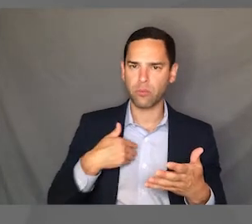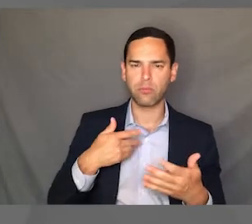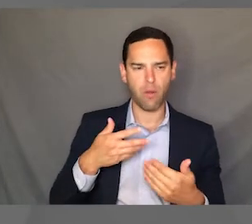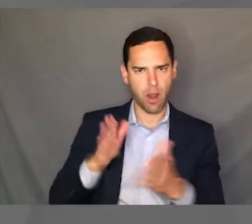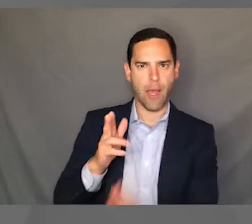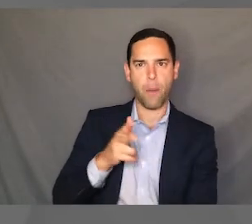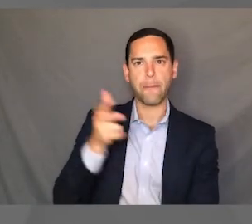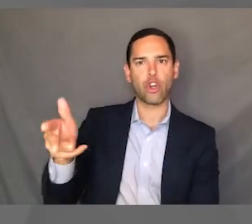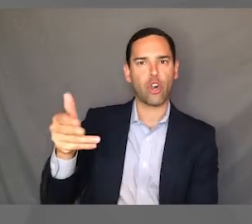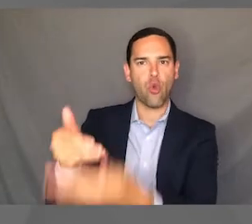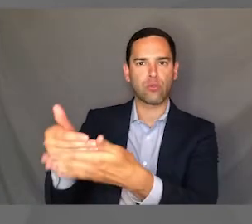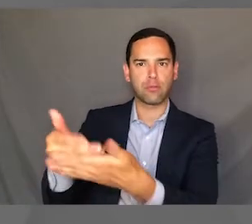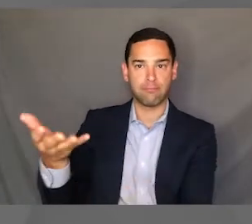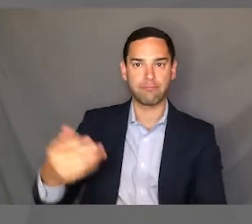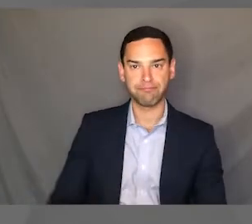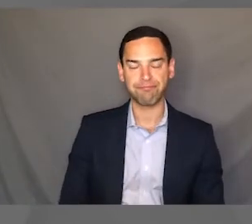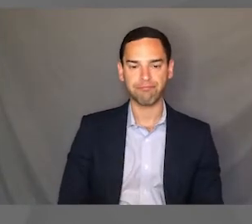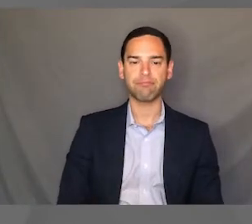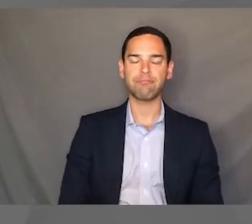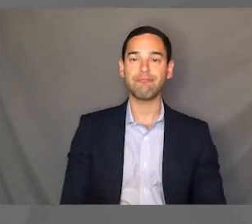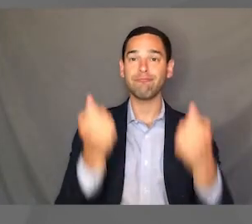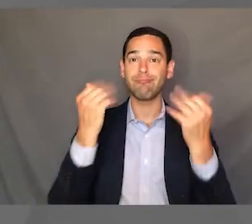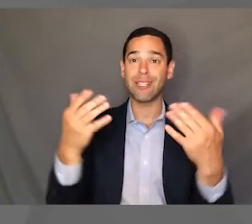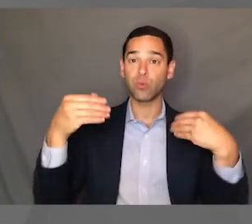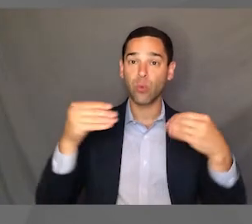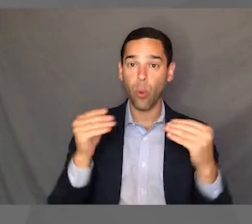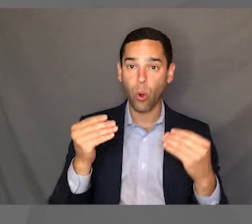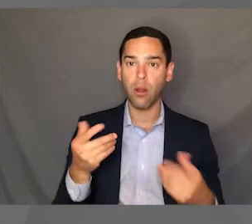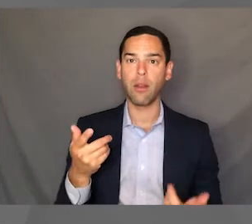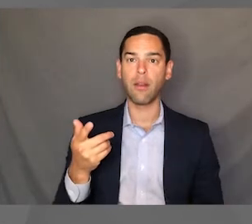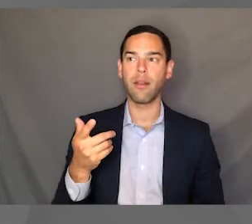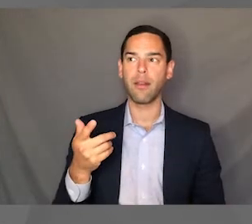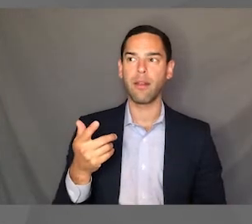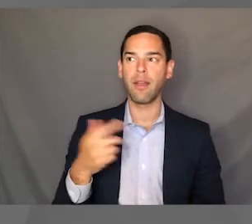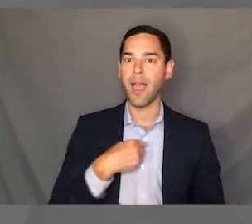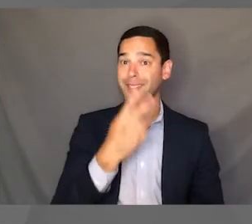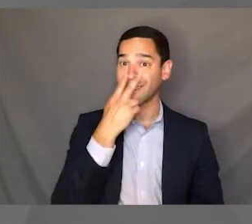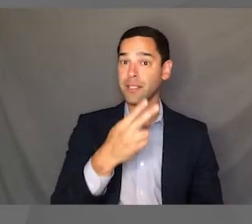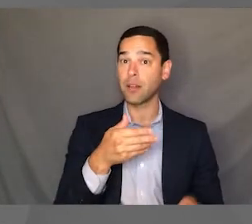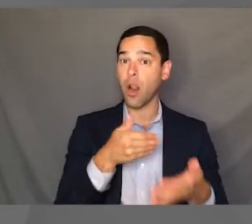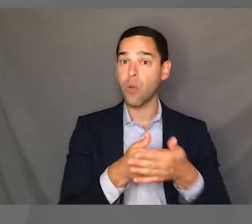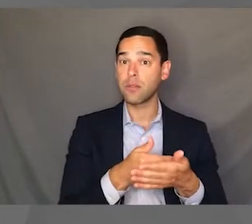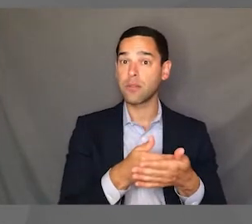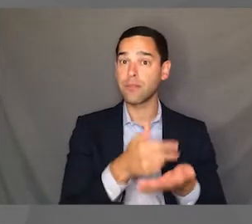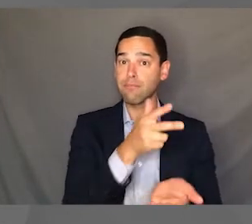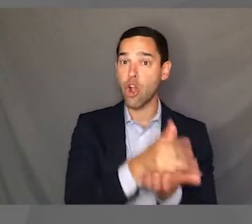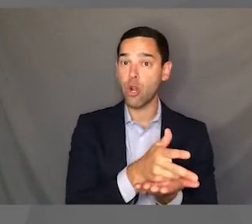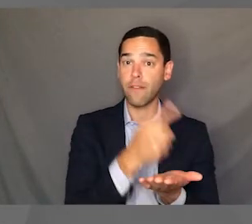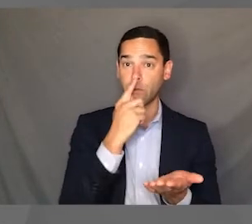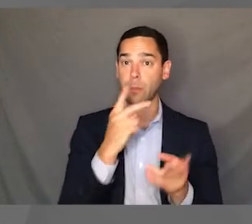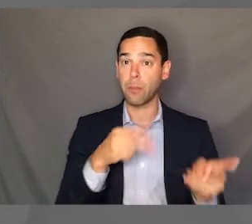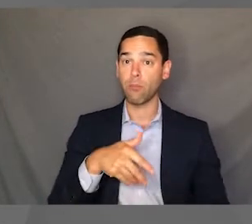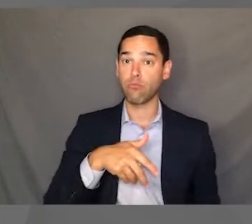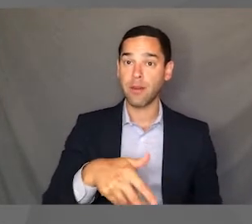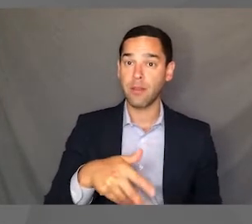spots. I've gone to many a store and there's a closer parking spot for individuals who are pregnant or with newborns. Again, because it's easier